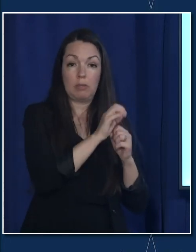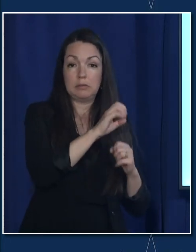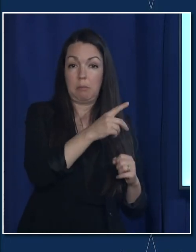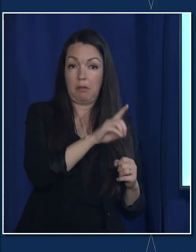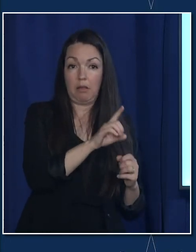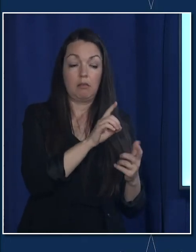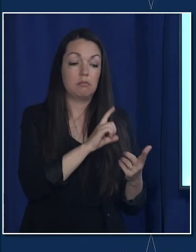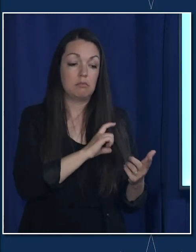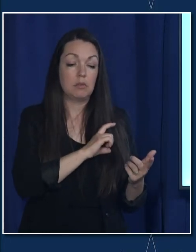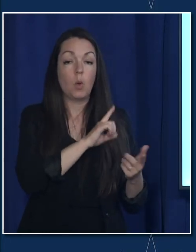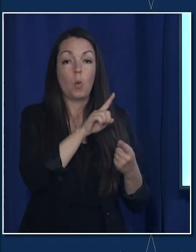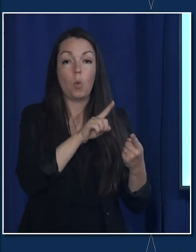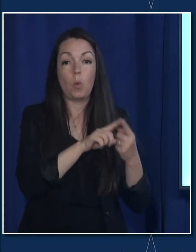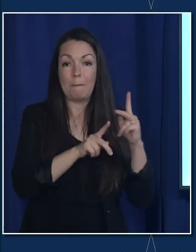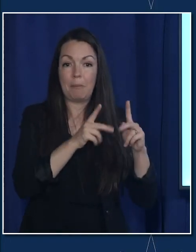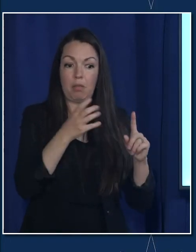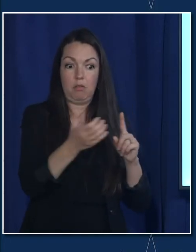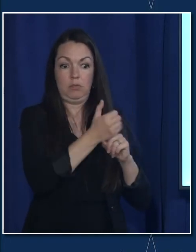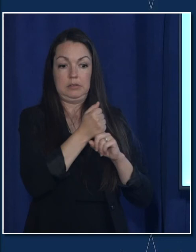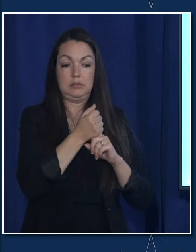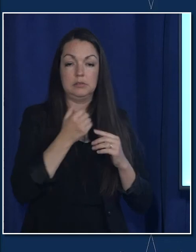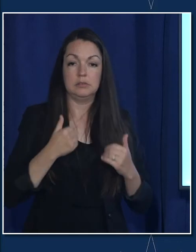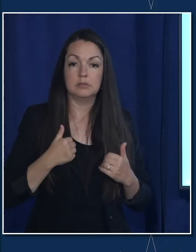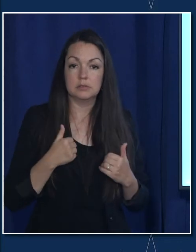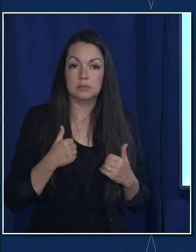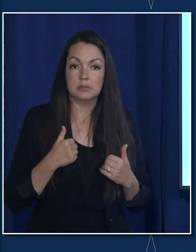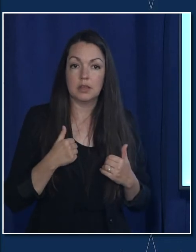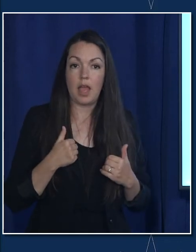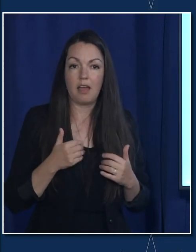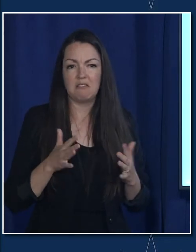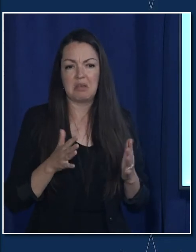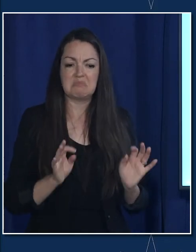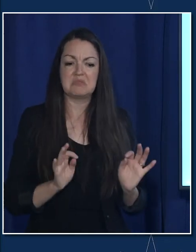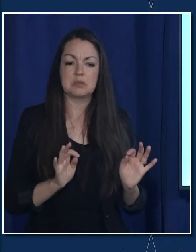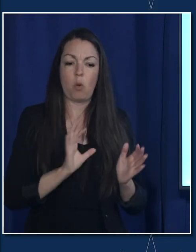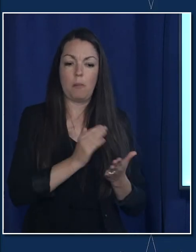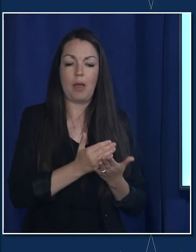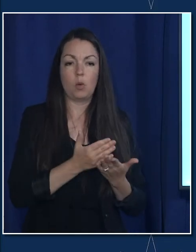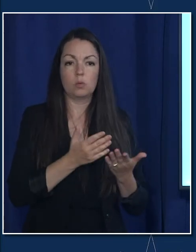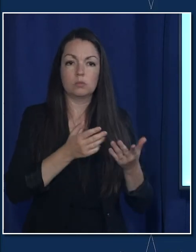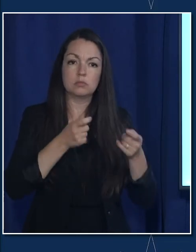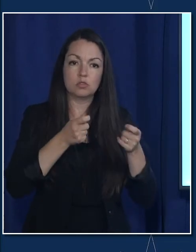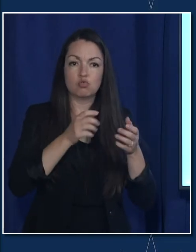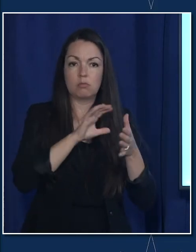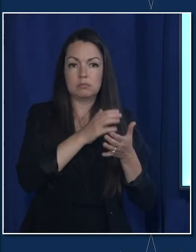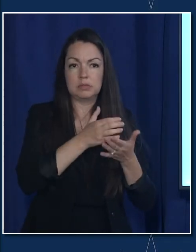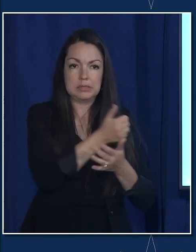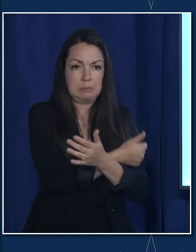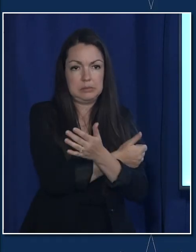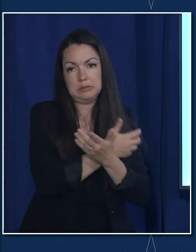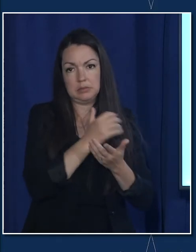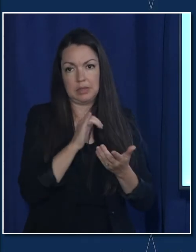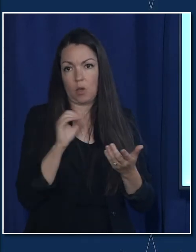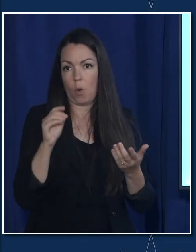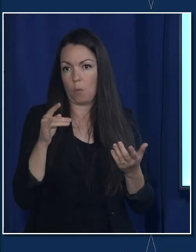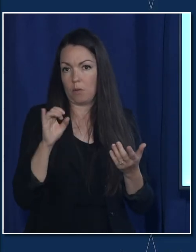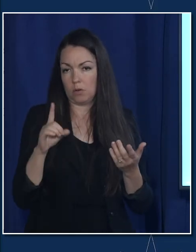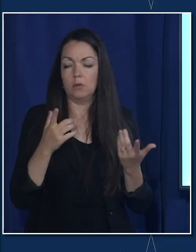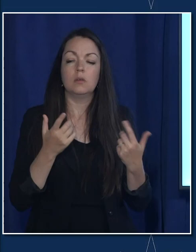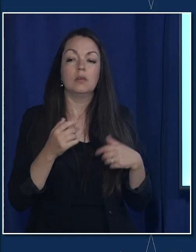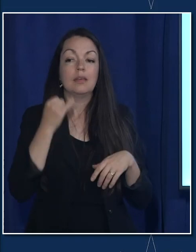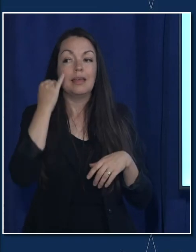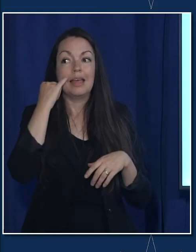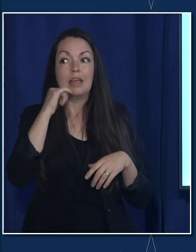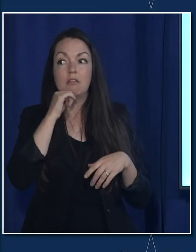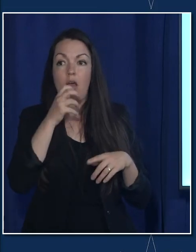are arrested in possession of a relatively small amount of a controlled substance like opioid, as long as there's not